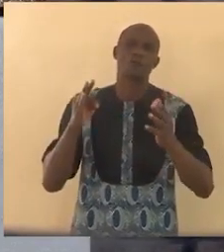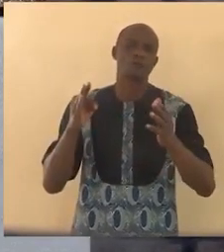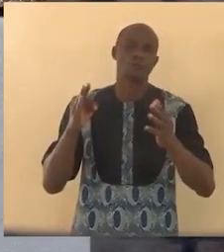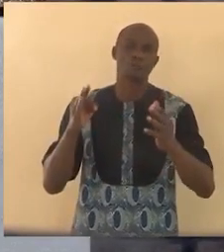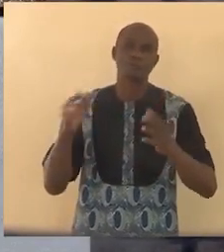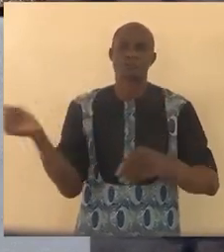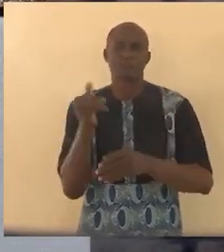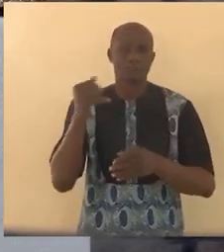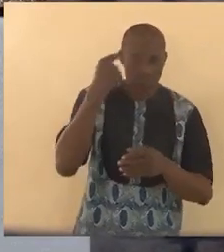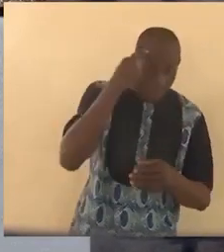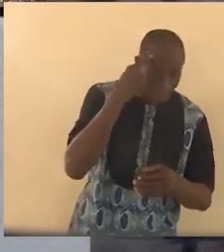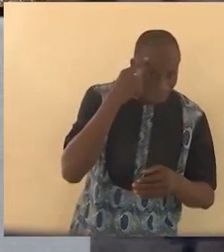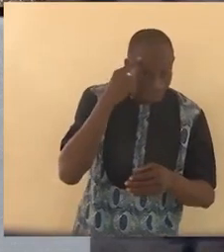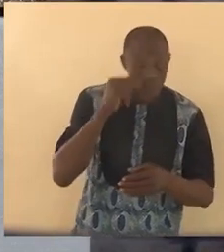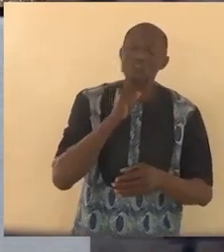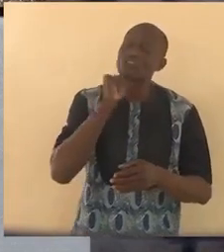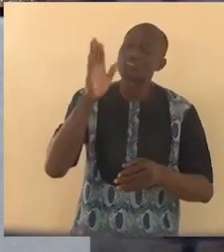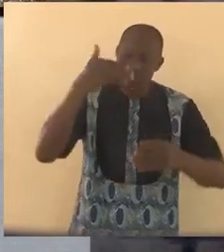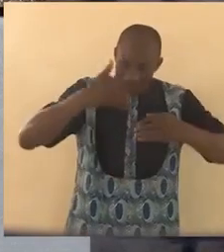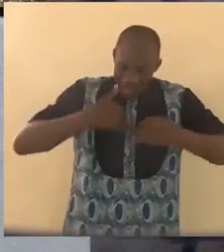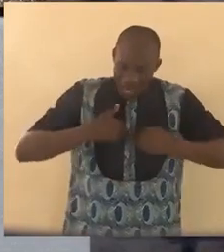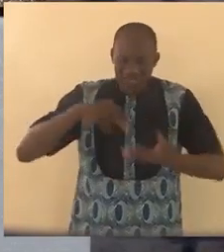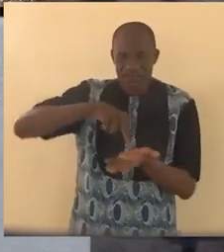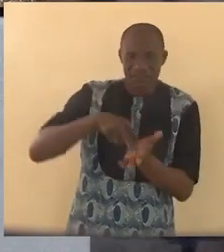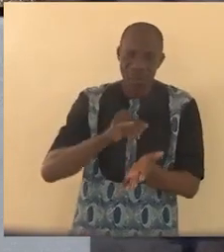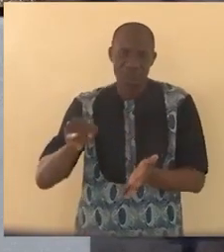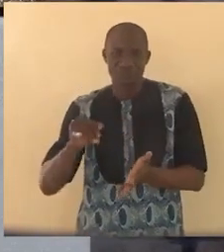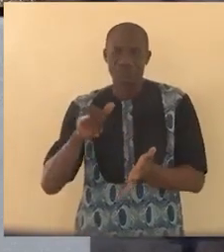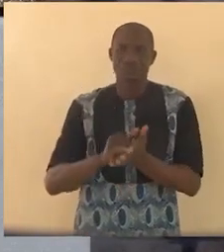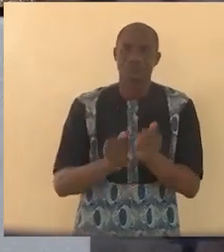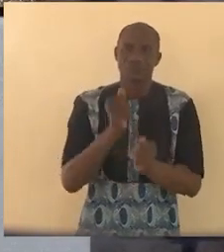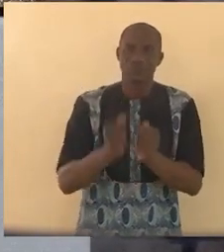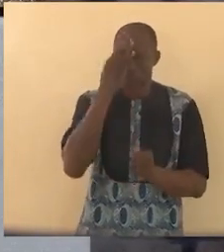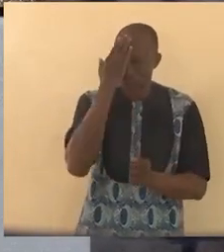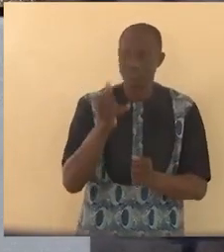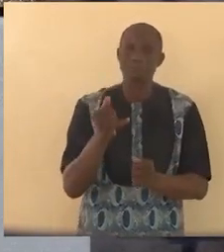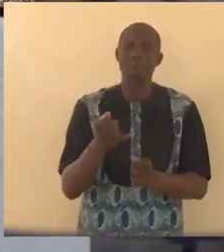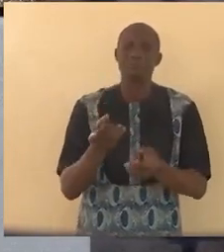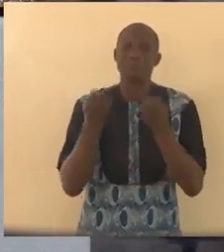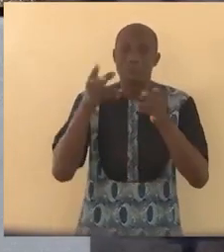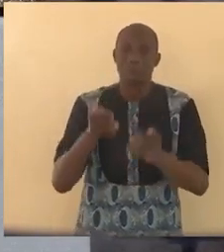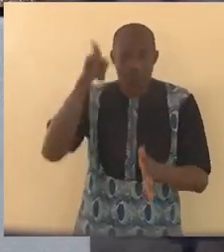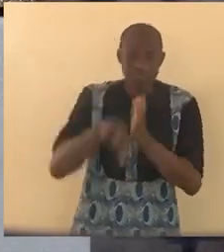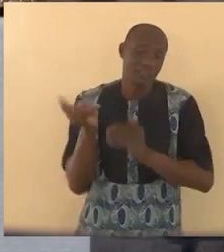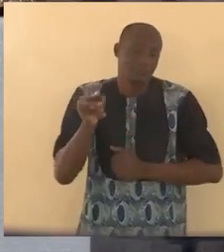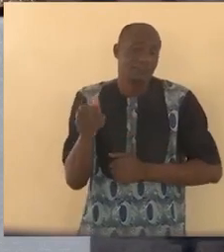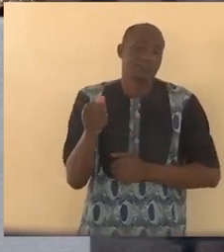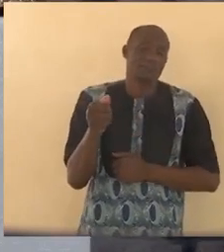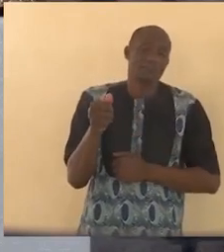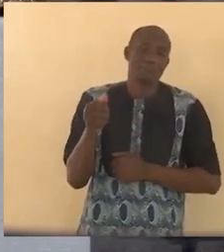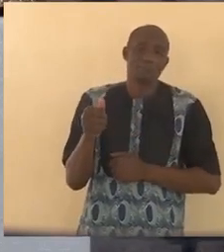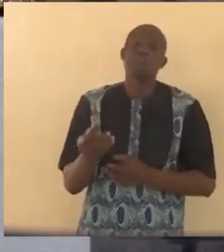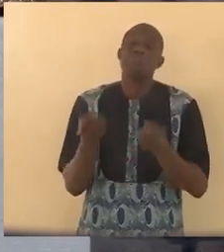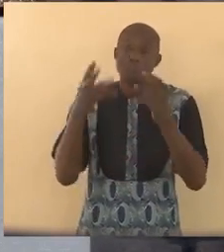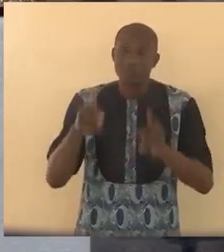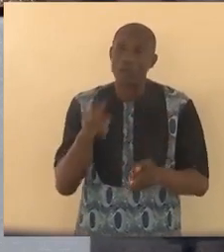this world. The sense that nothing has meaning. Which is why there is an upsurge in suicide. Which is why so many